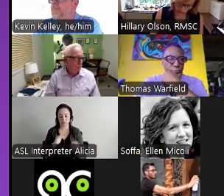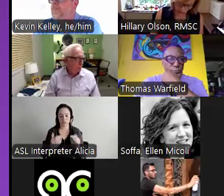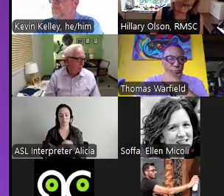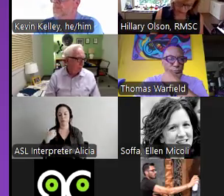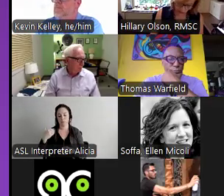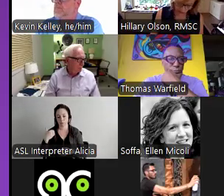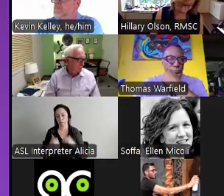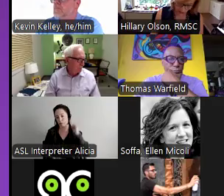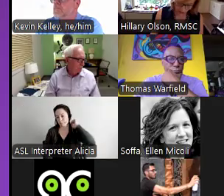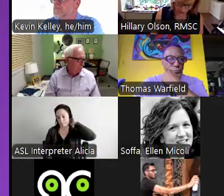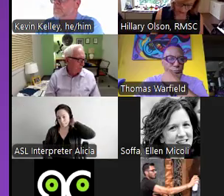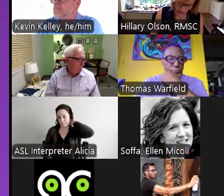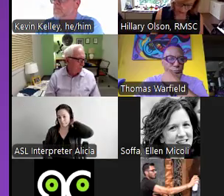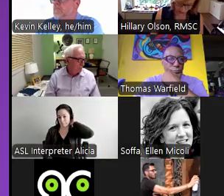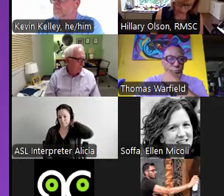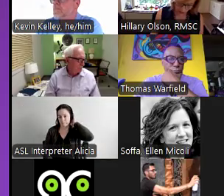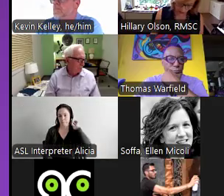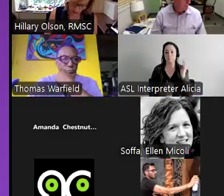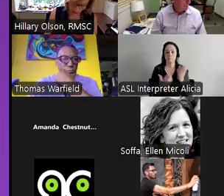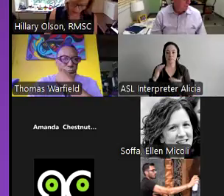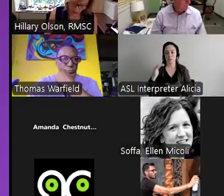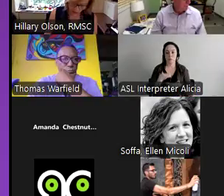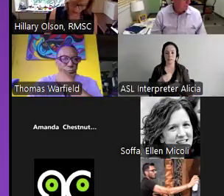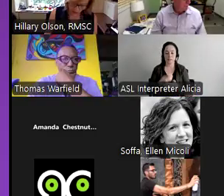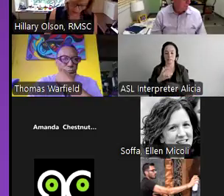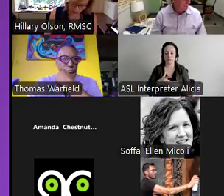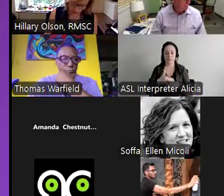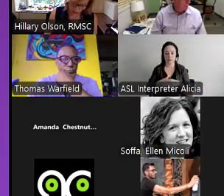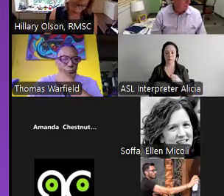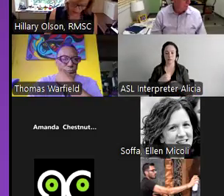it was before. So we have less funding this year.